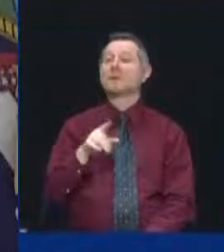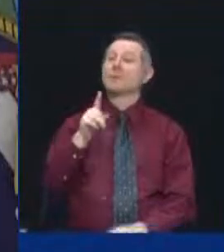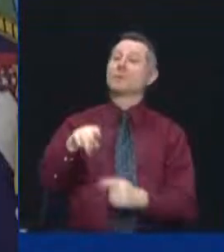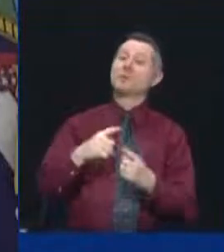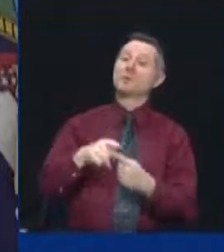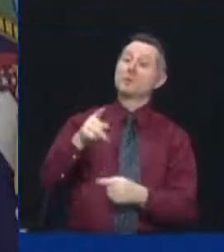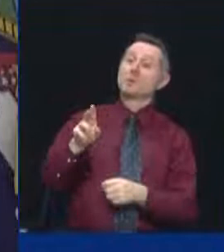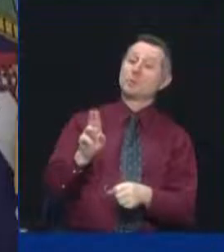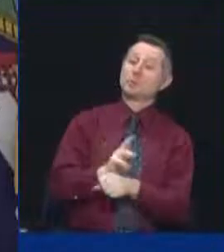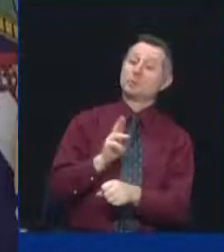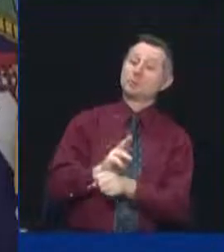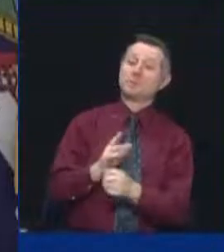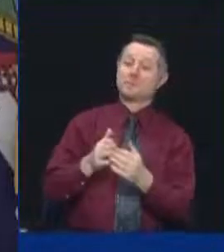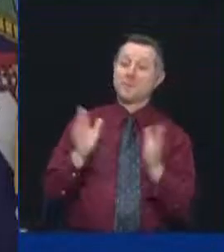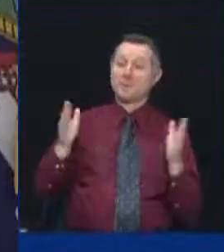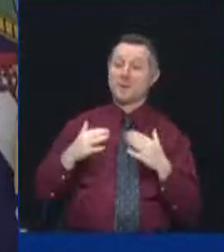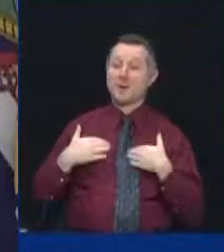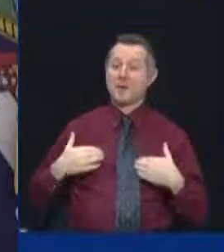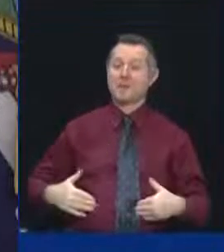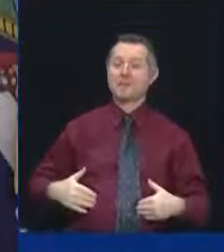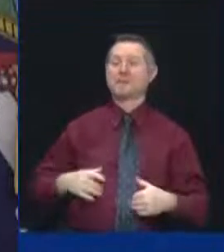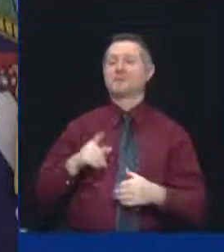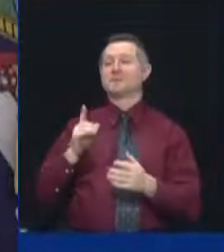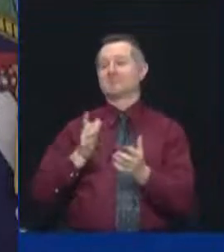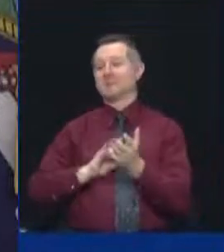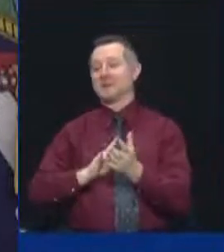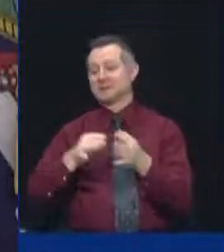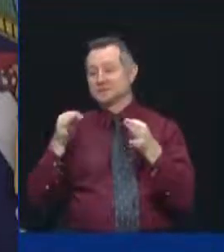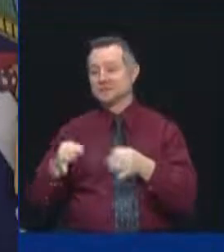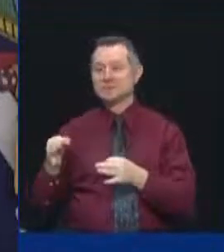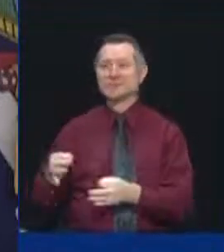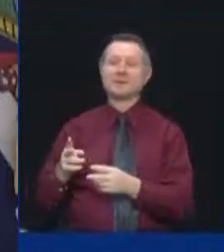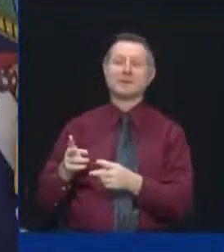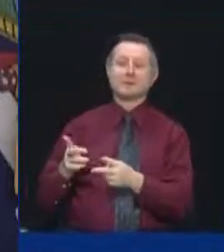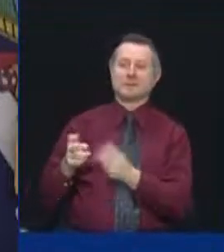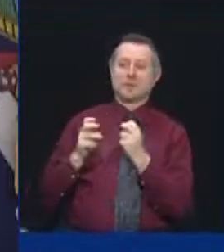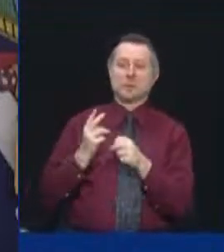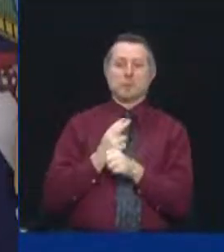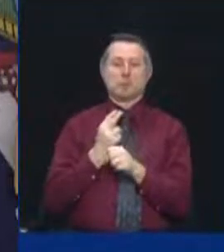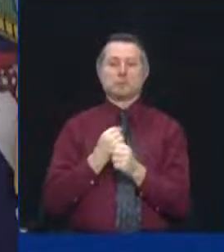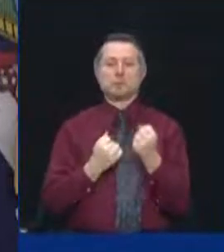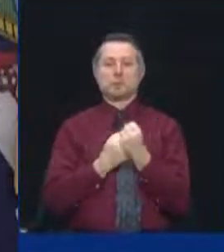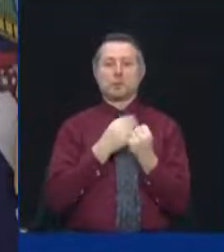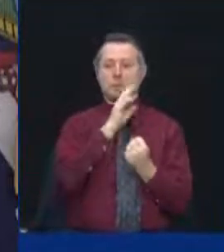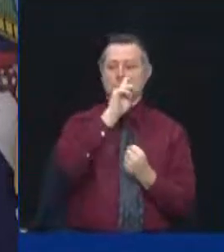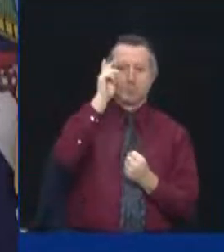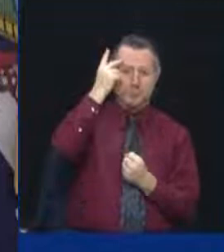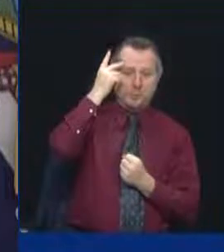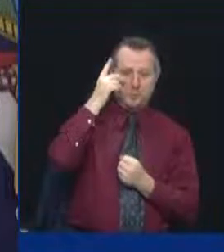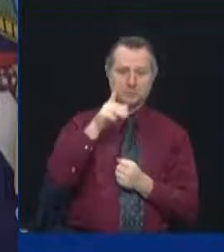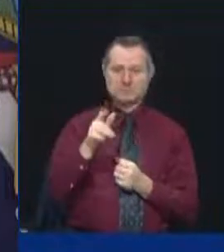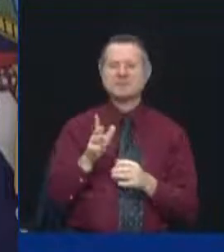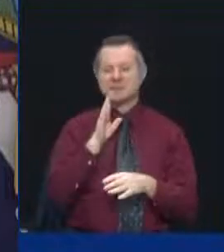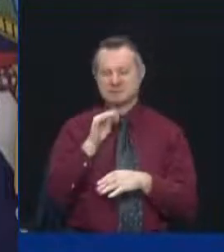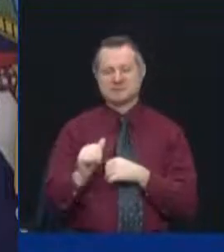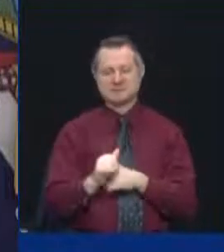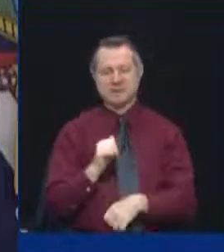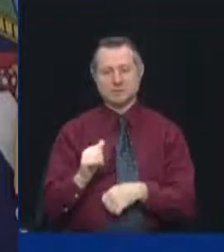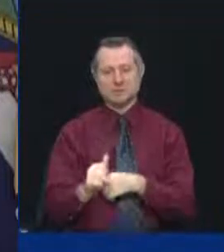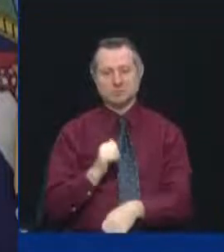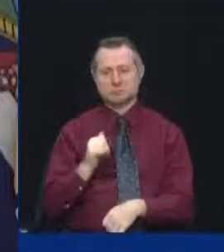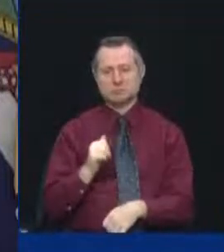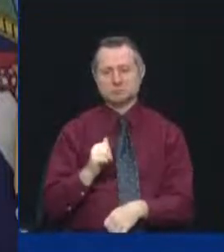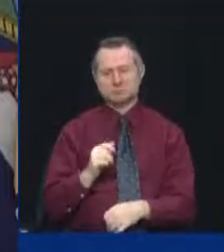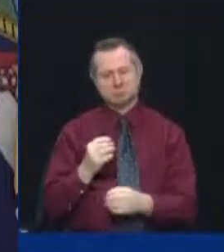public health and medical decisions, you are on a very dangerous course, my friend. Because what you do is